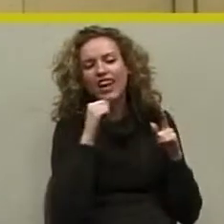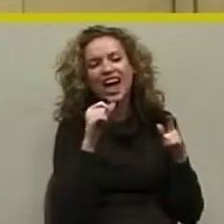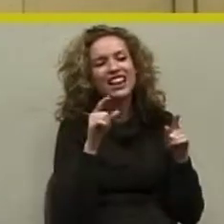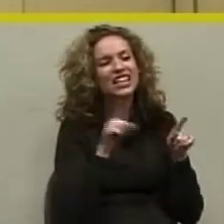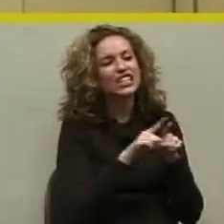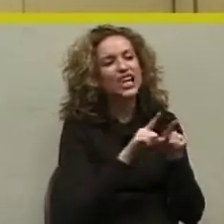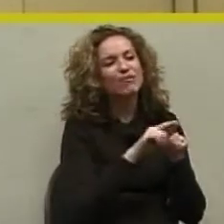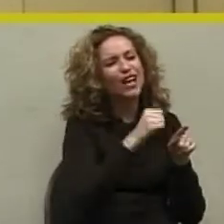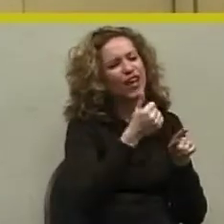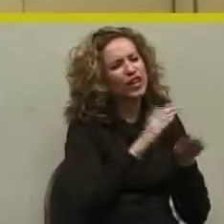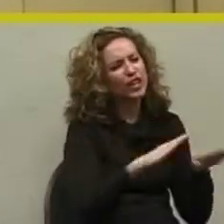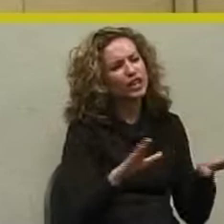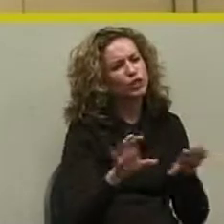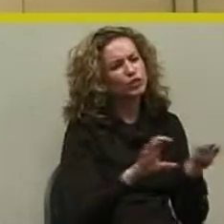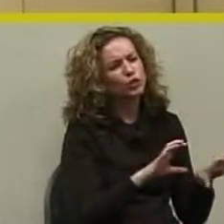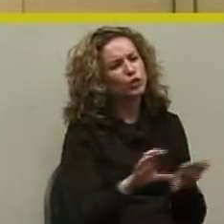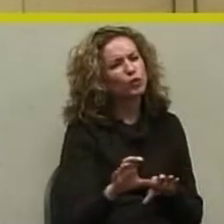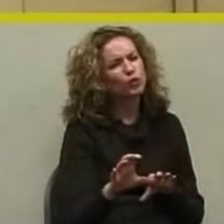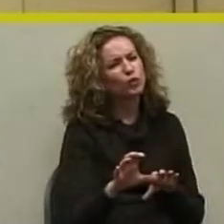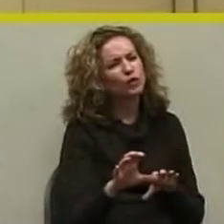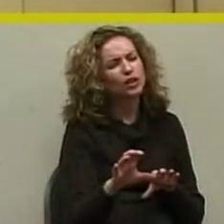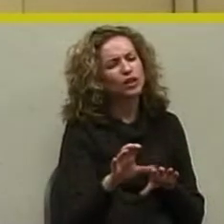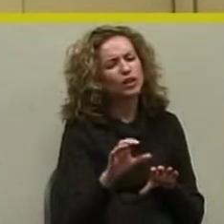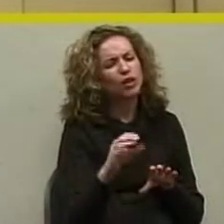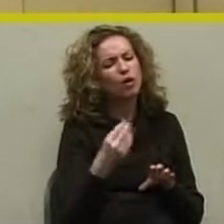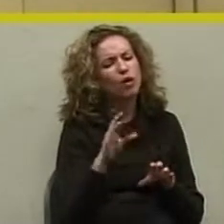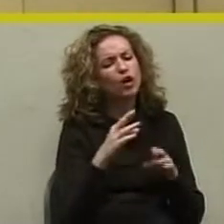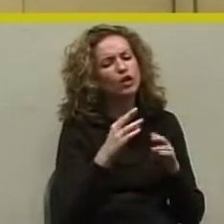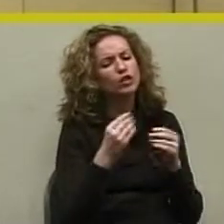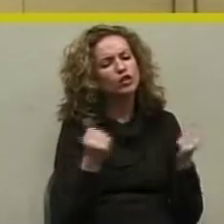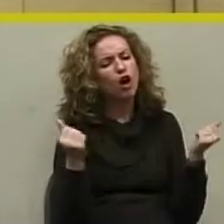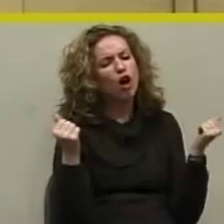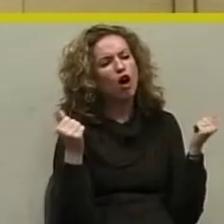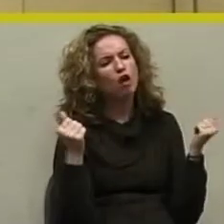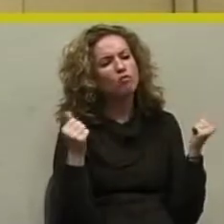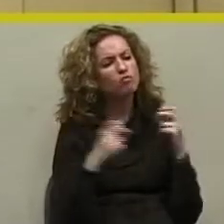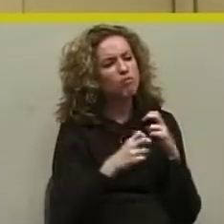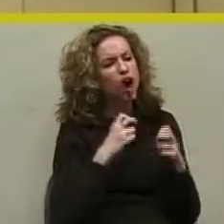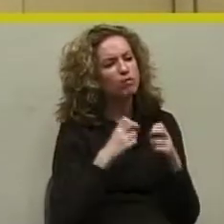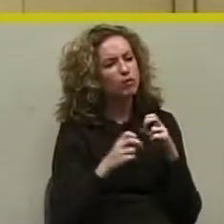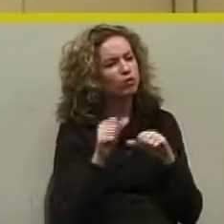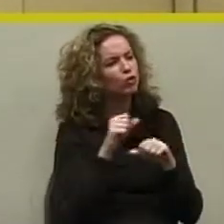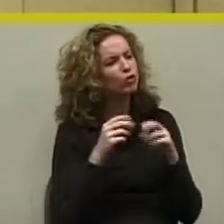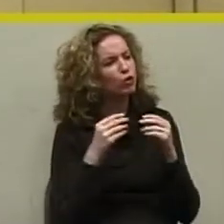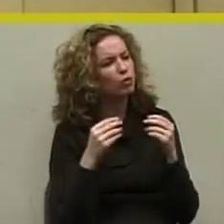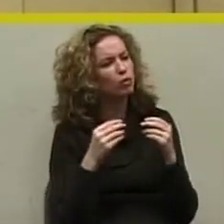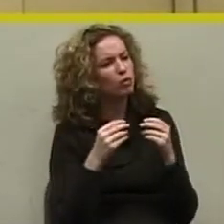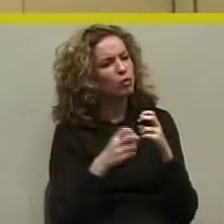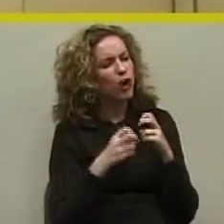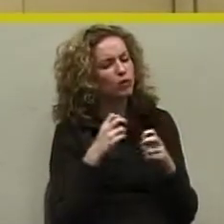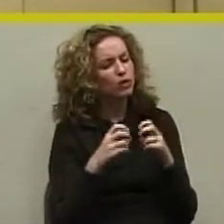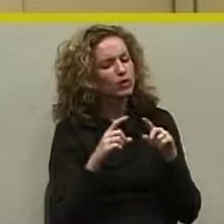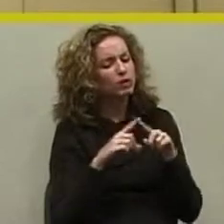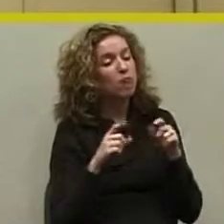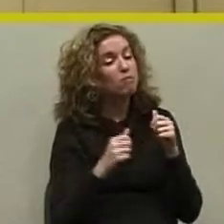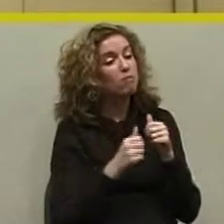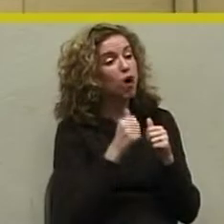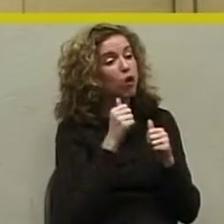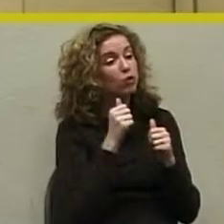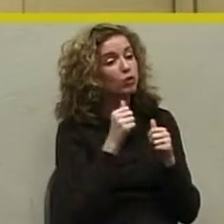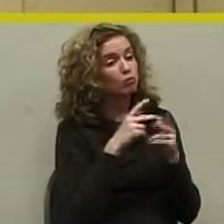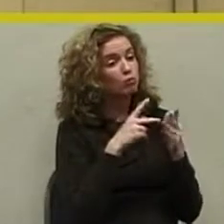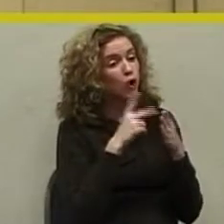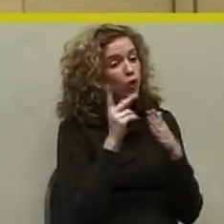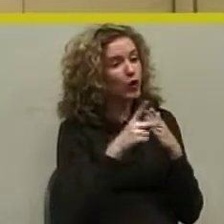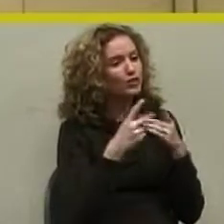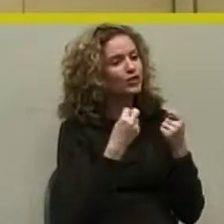to become socially successful or to solve social problems. Yet most social skill programs are trying to teach kids with